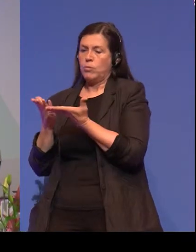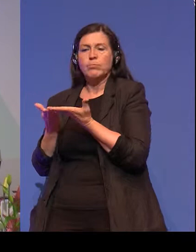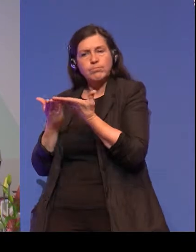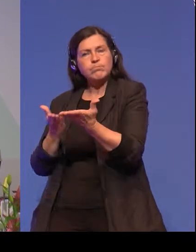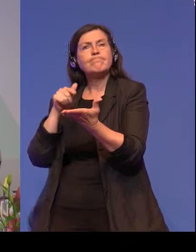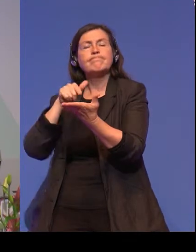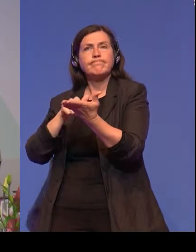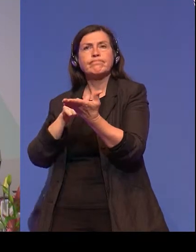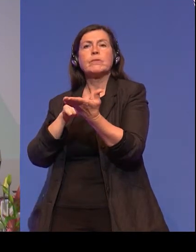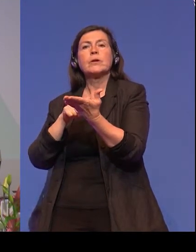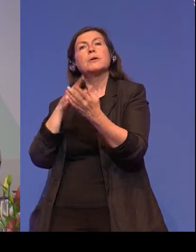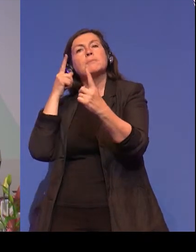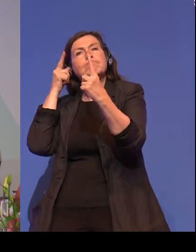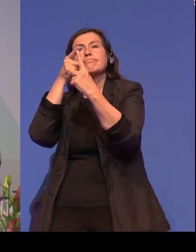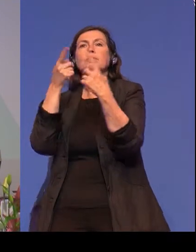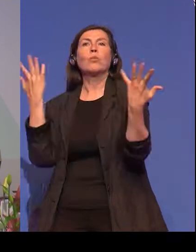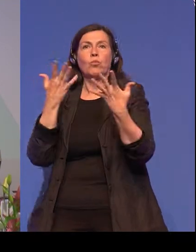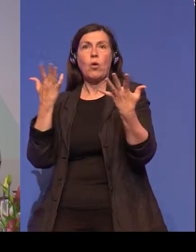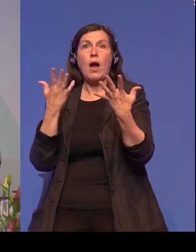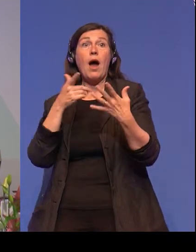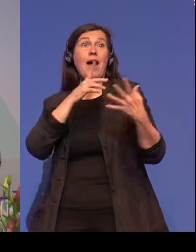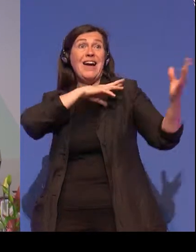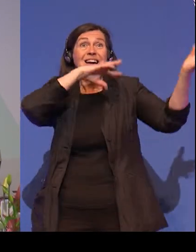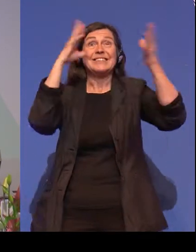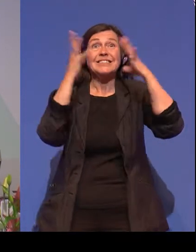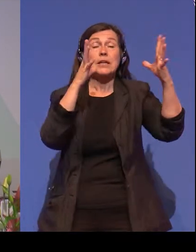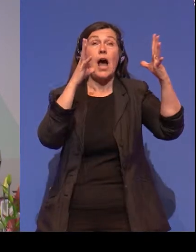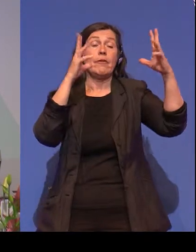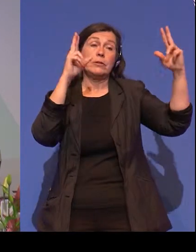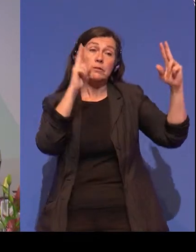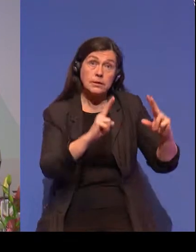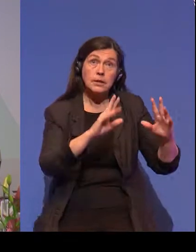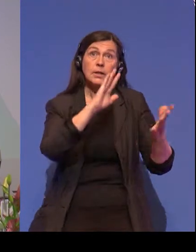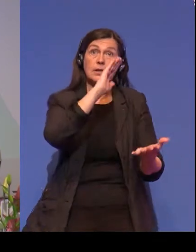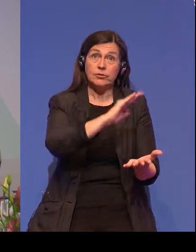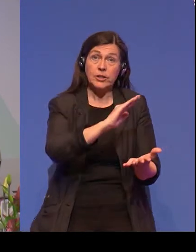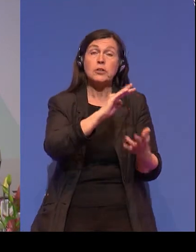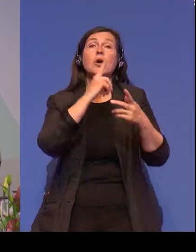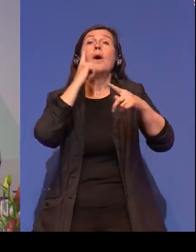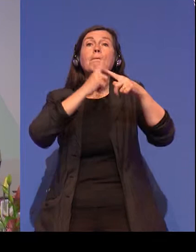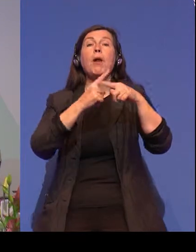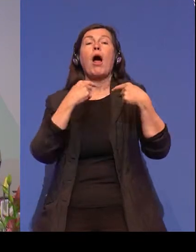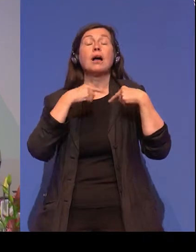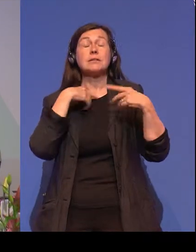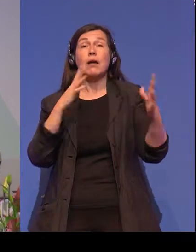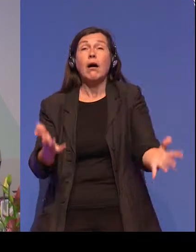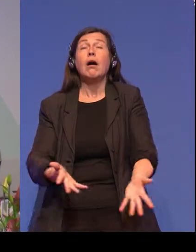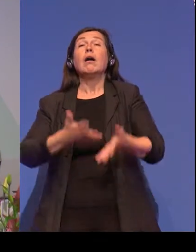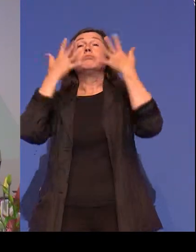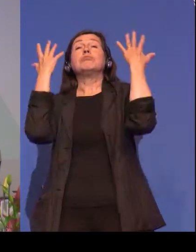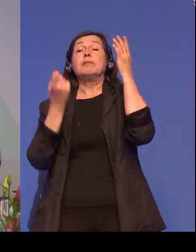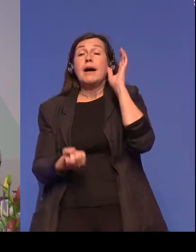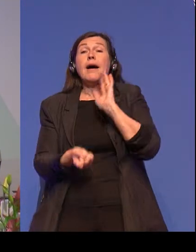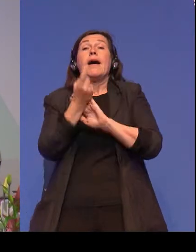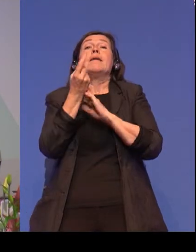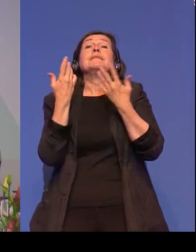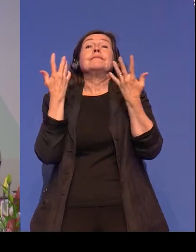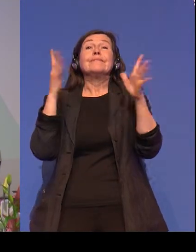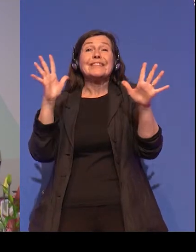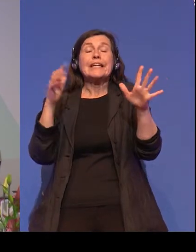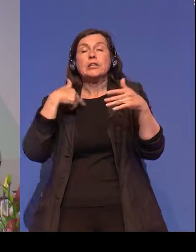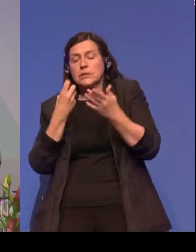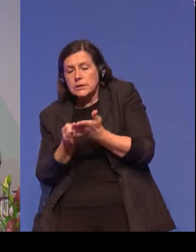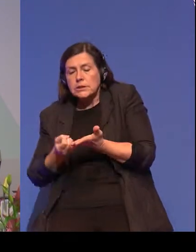Disaster Reduction and Recovery managed by the World Bank and works with small island states to